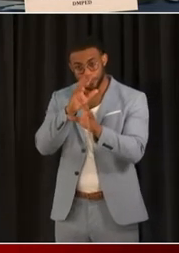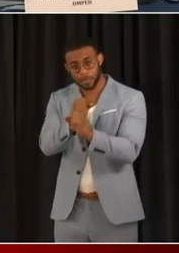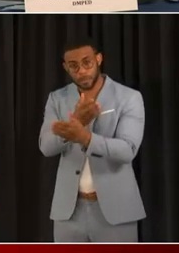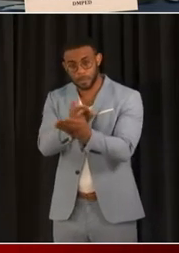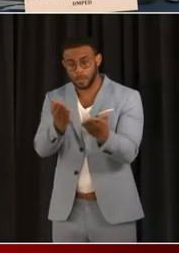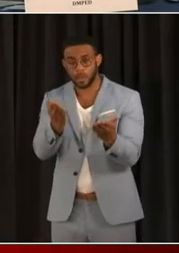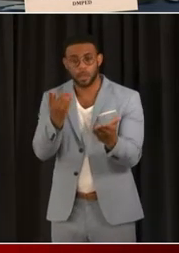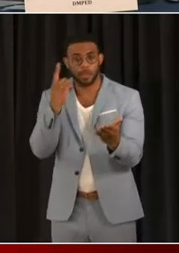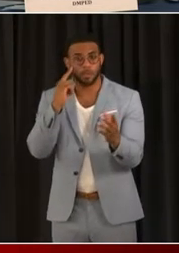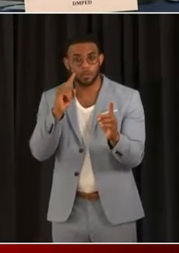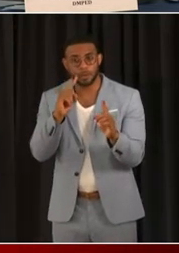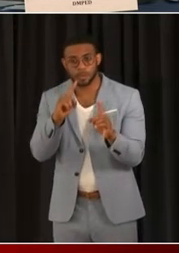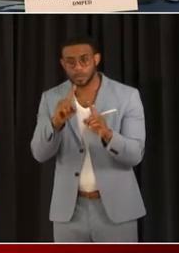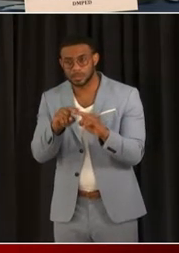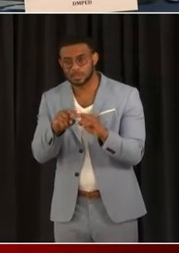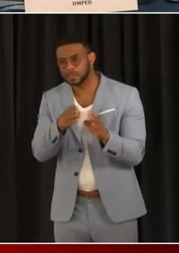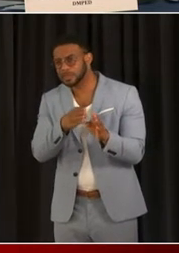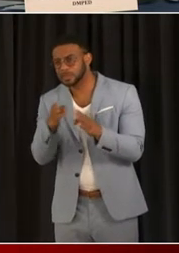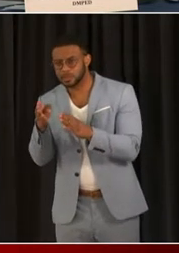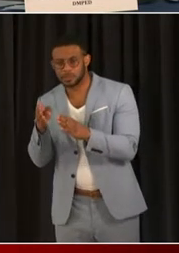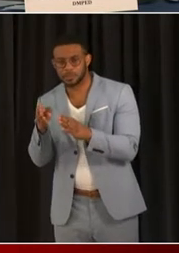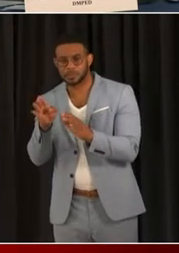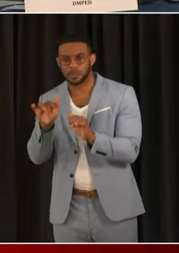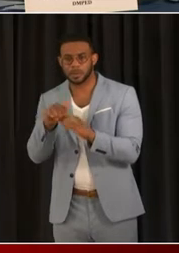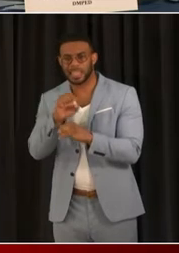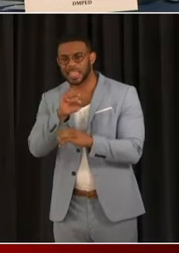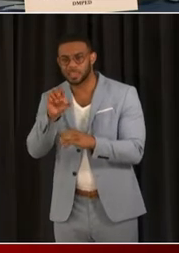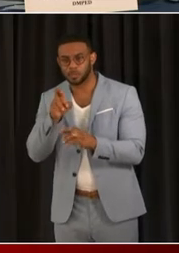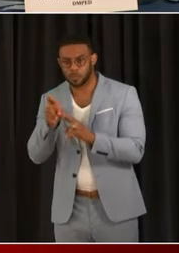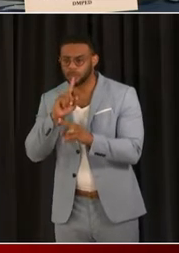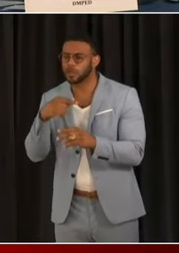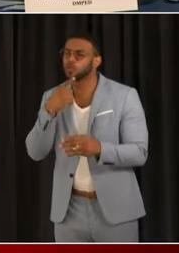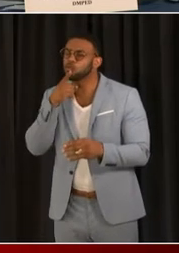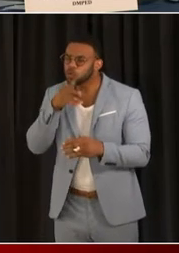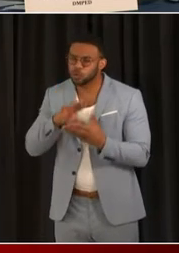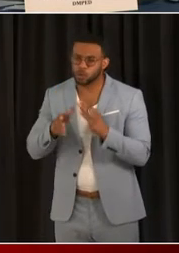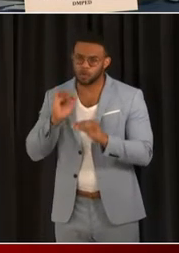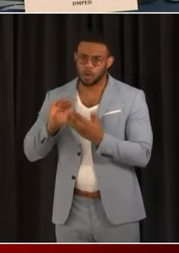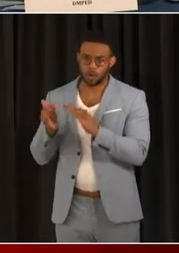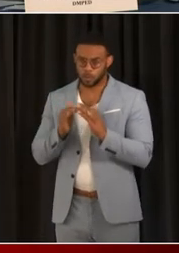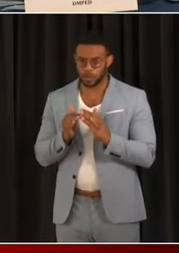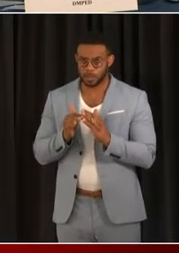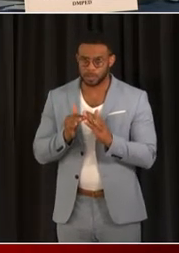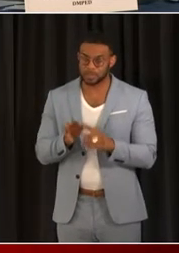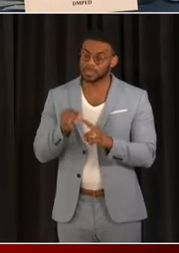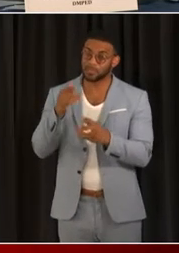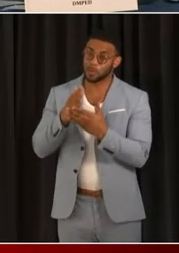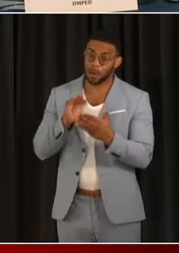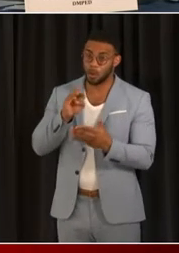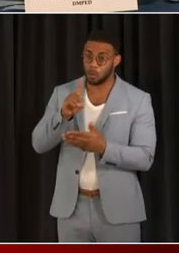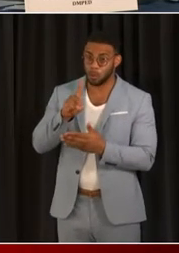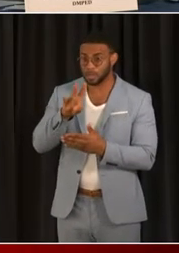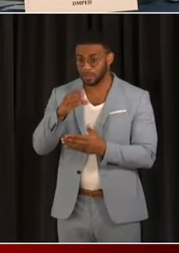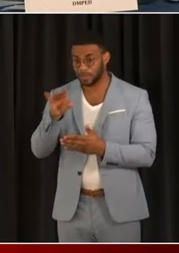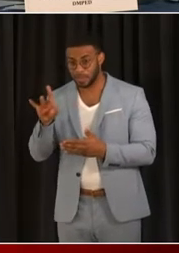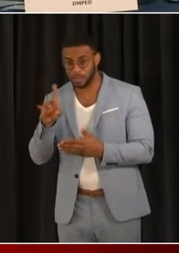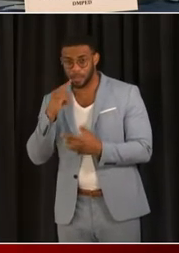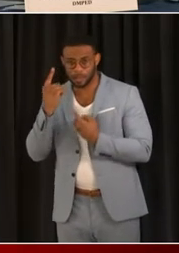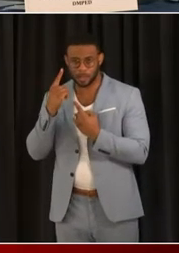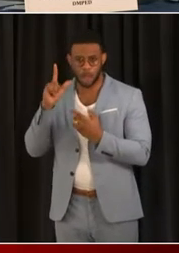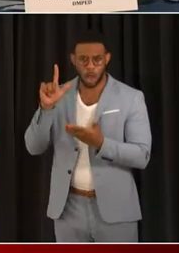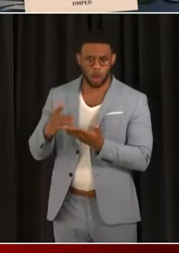attract for tenant attraction east of the river, to tell the real story of our communities. Significant parts of Ward 7 and